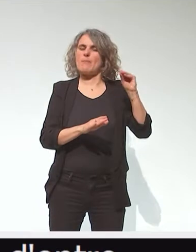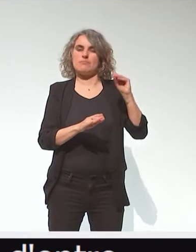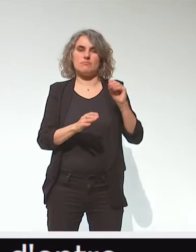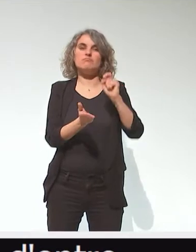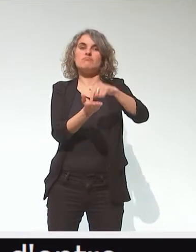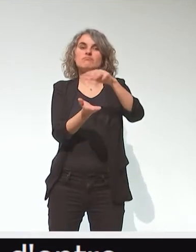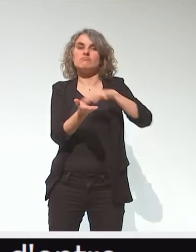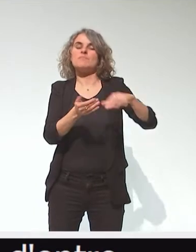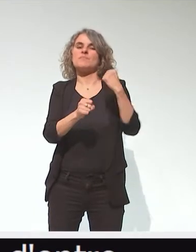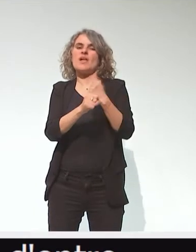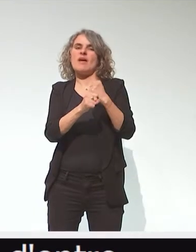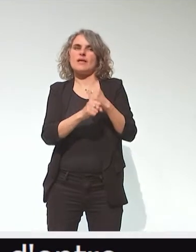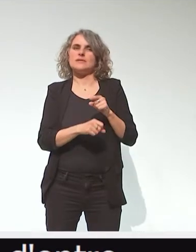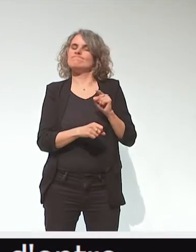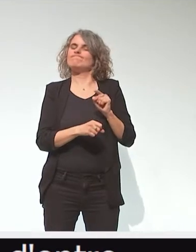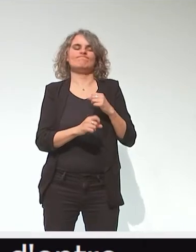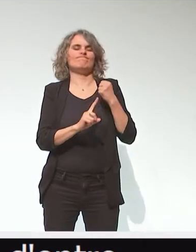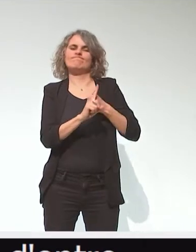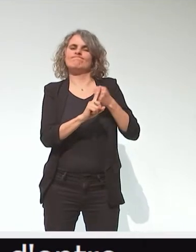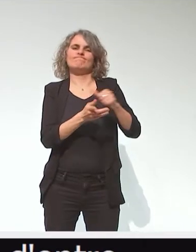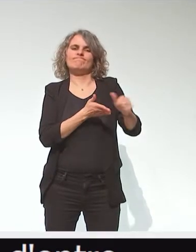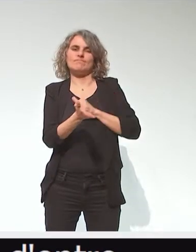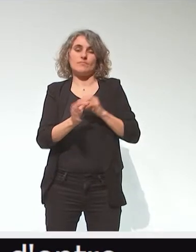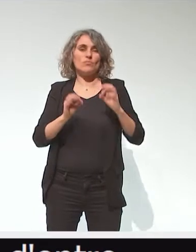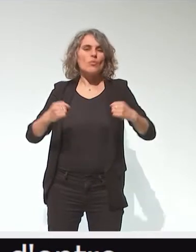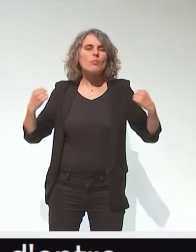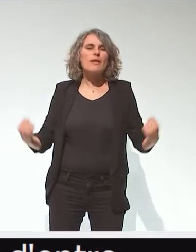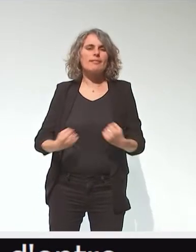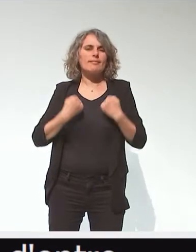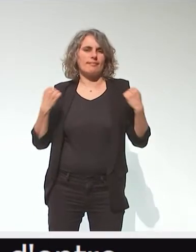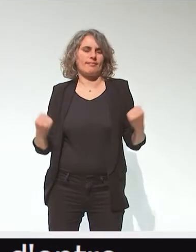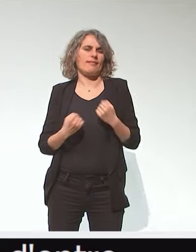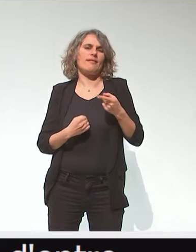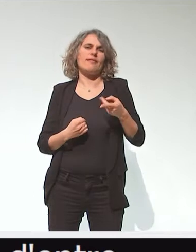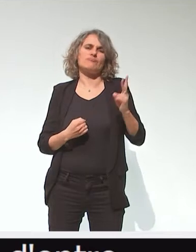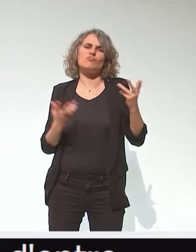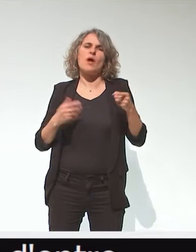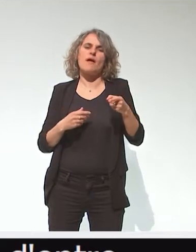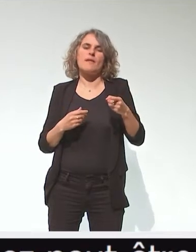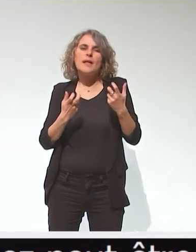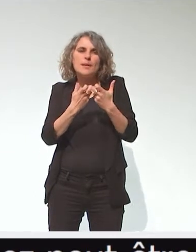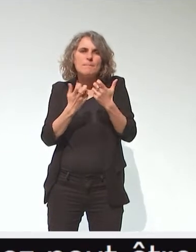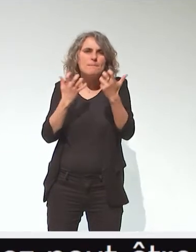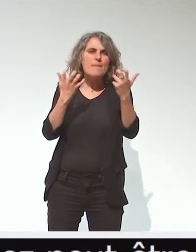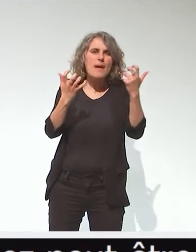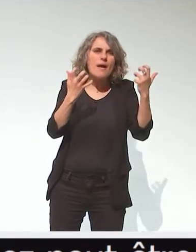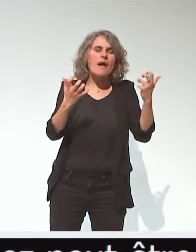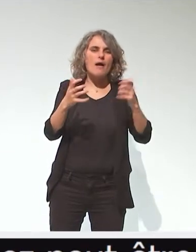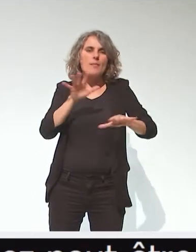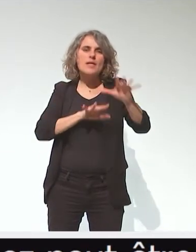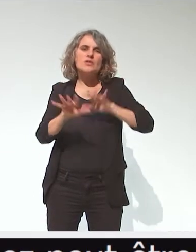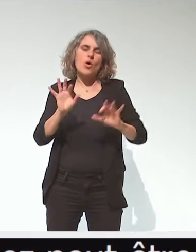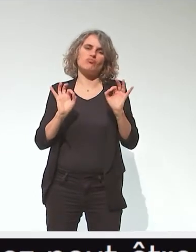was providing an examples of good reasonable accommodation. Then the fourth element